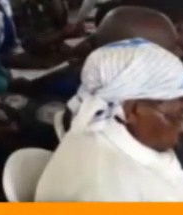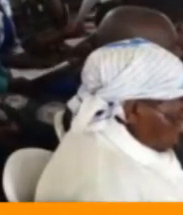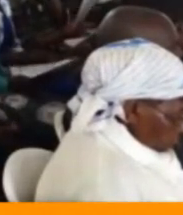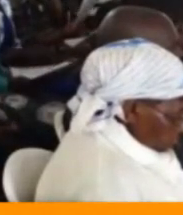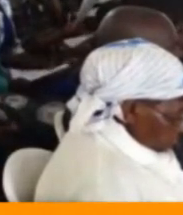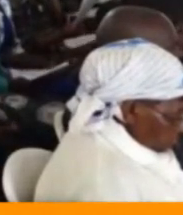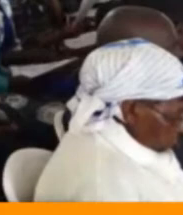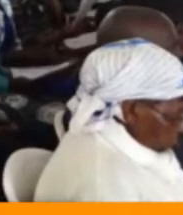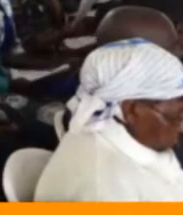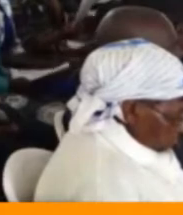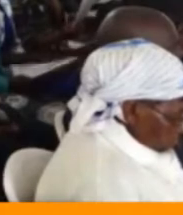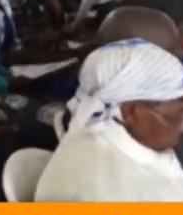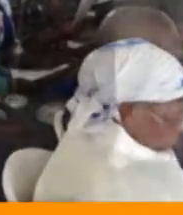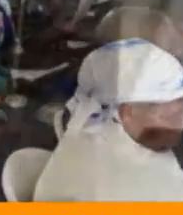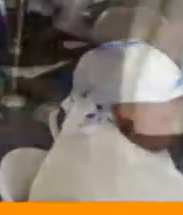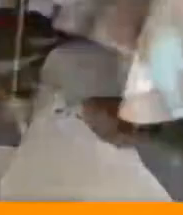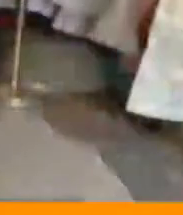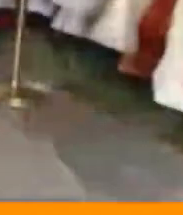foreign